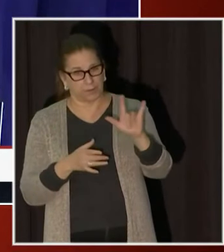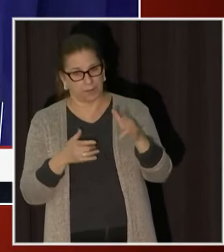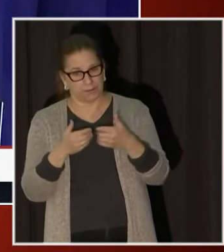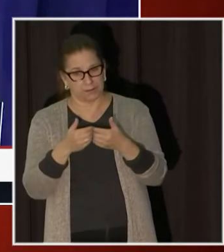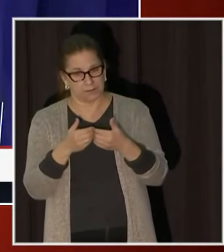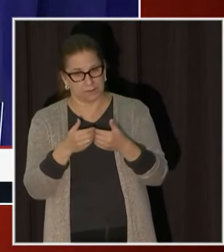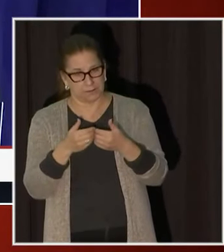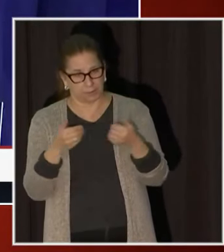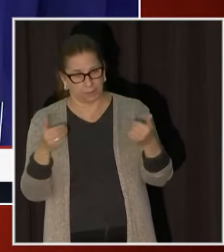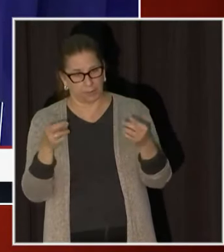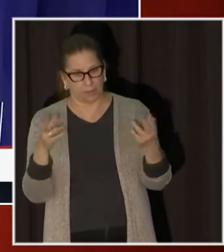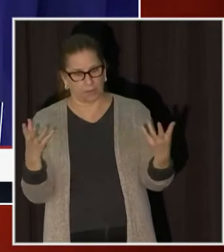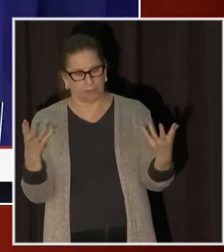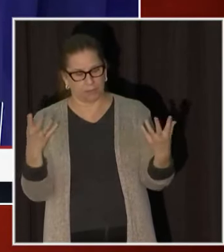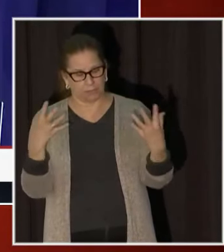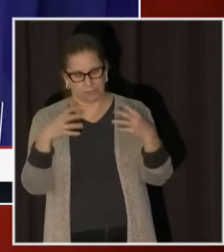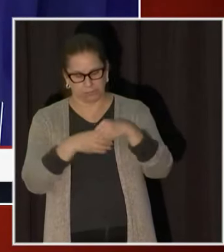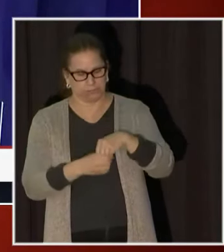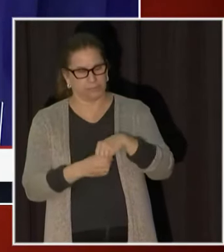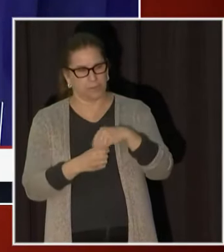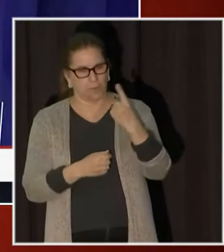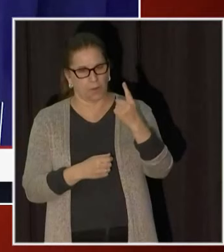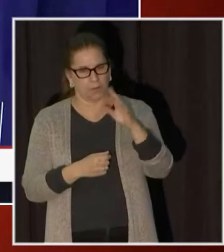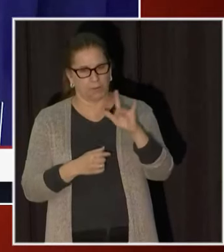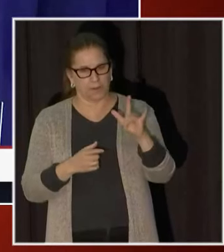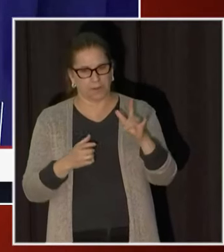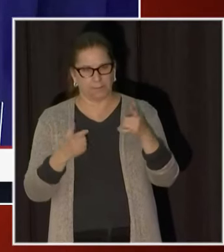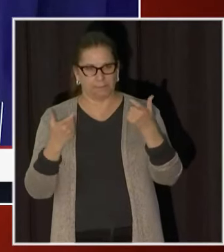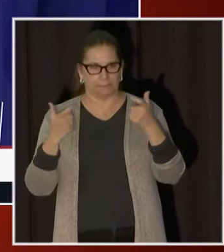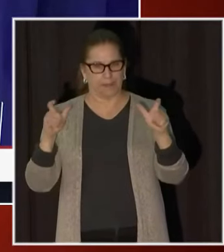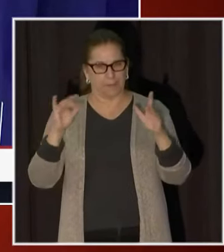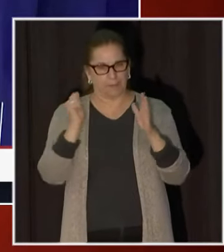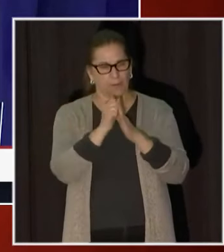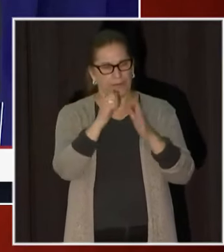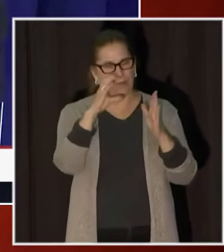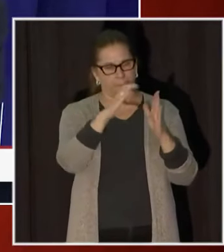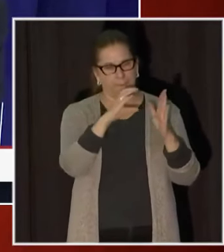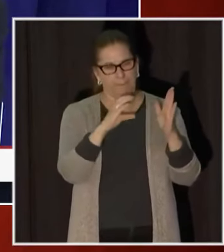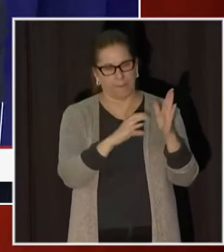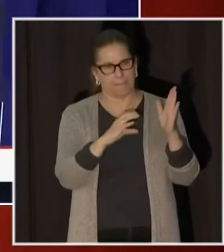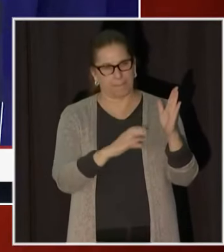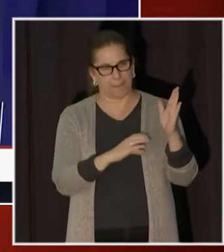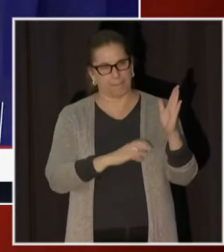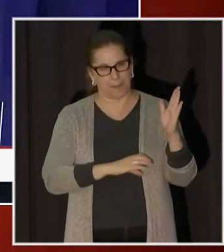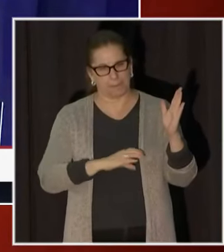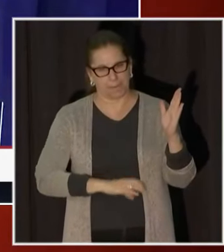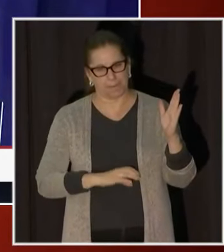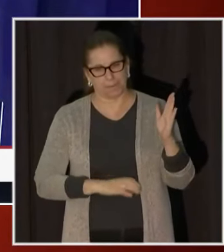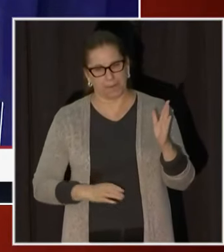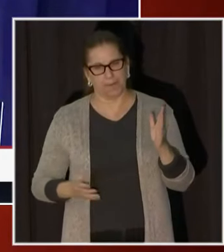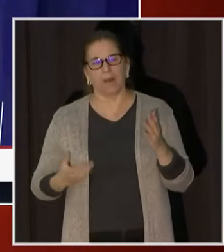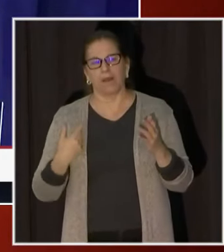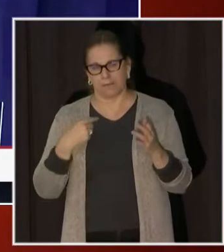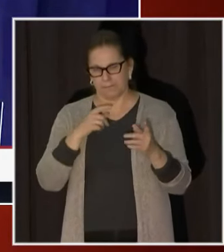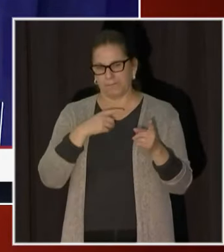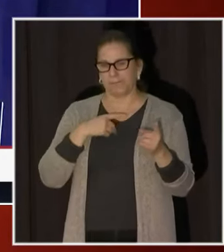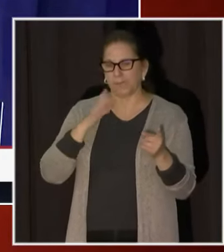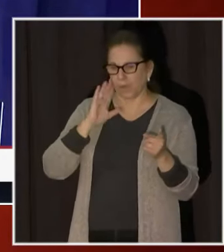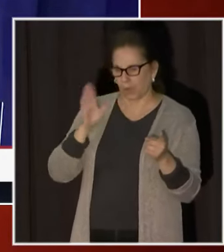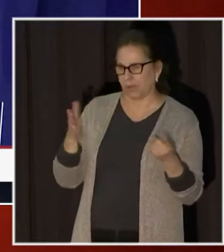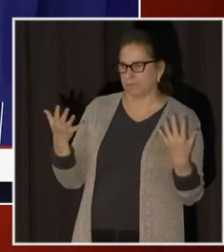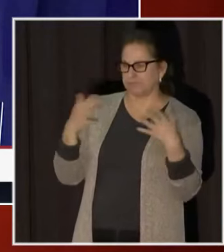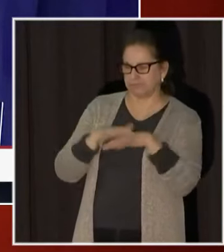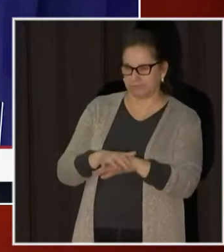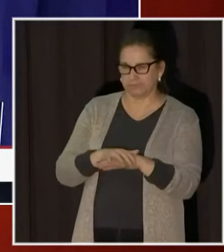fold it into this omnibus bill on that you have? It will be folded into the omnibus bill. There will not be a